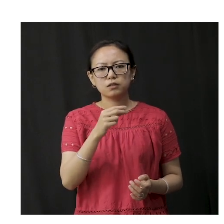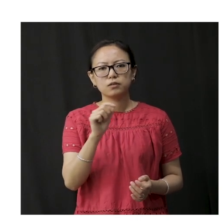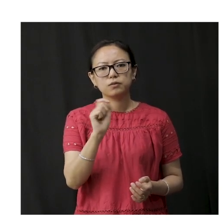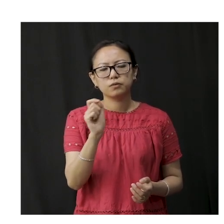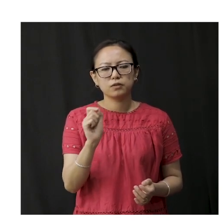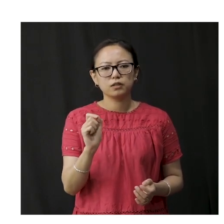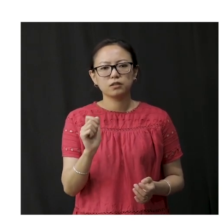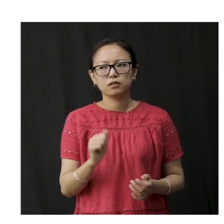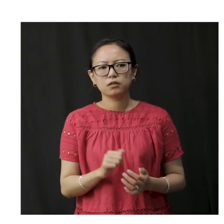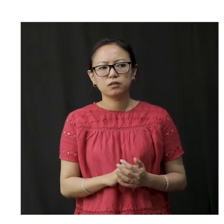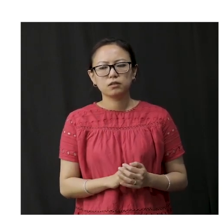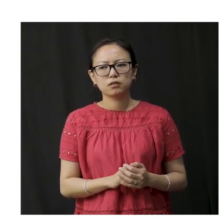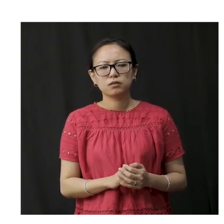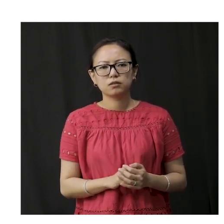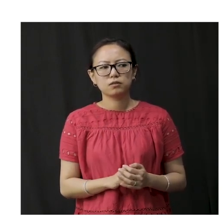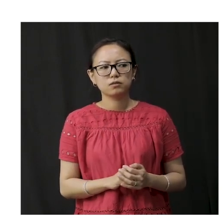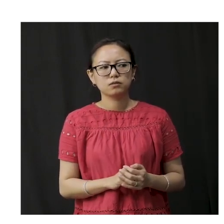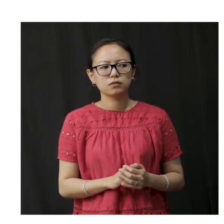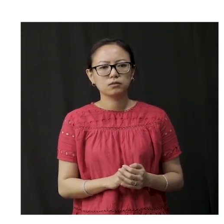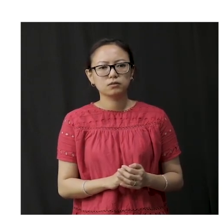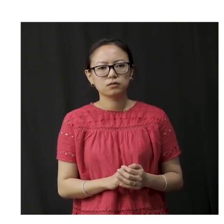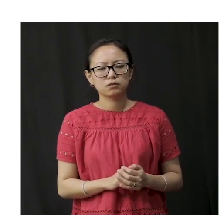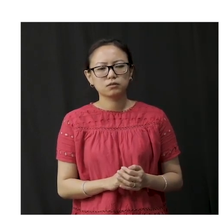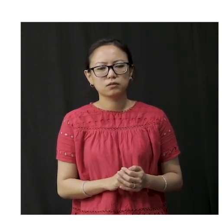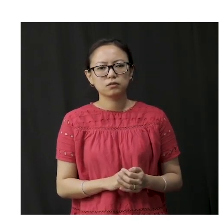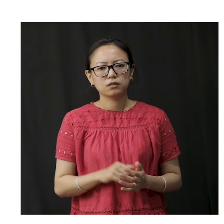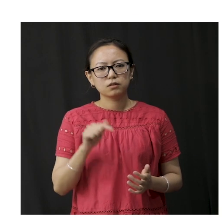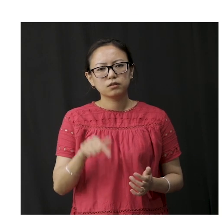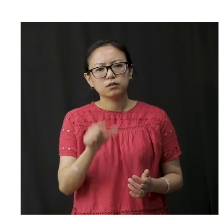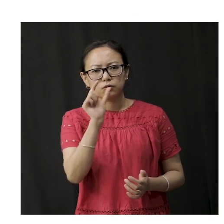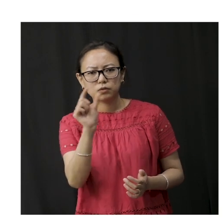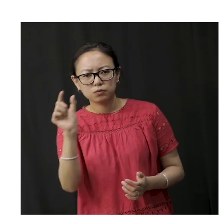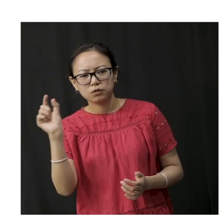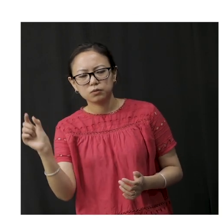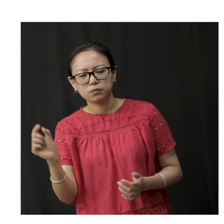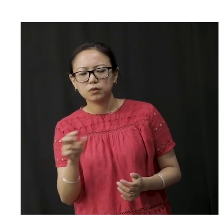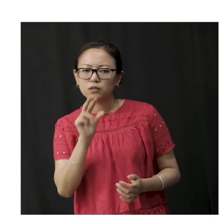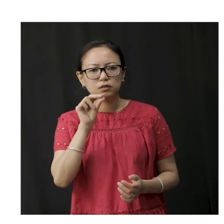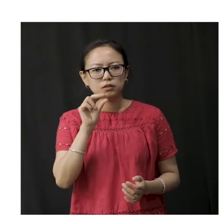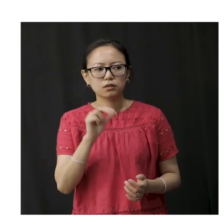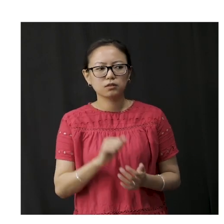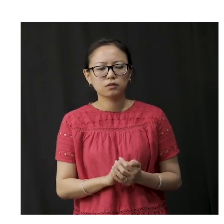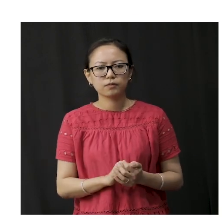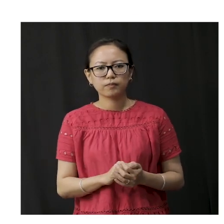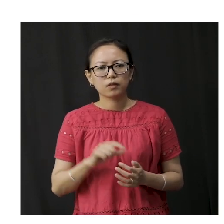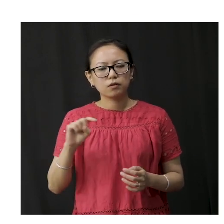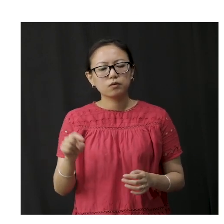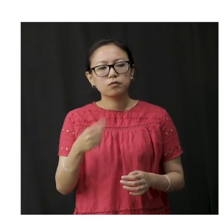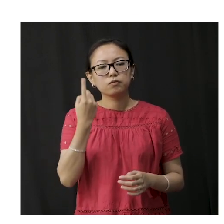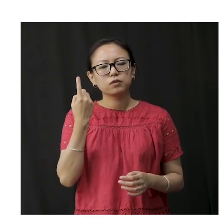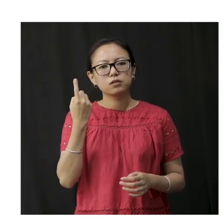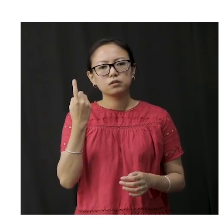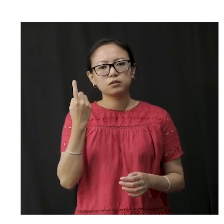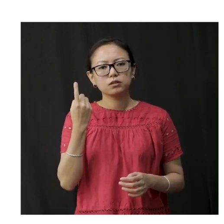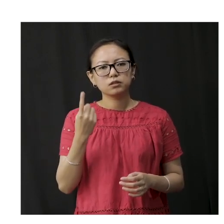some colors name, and we will go word by word. The first word, that is gold, it is shaded